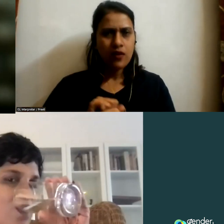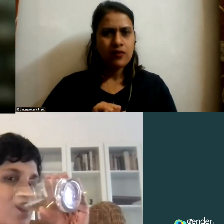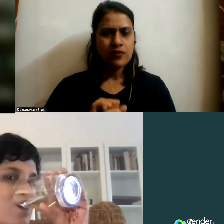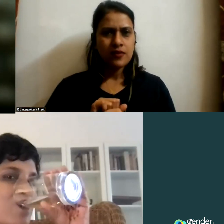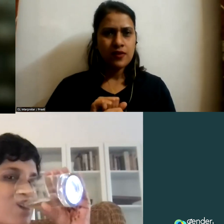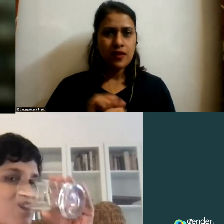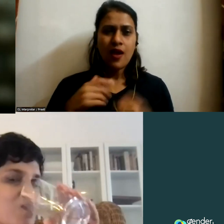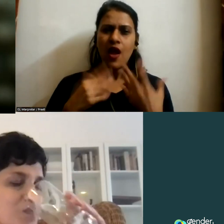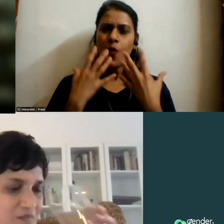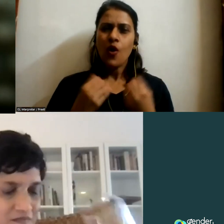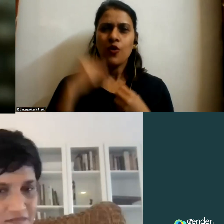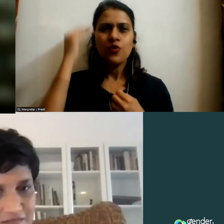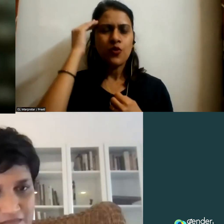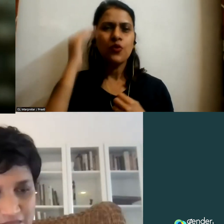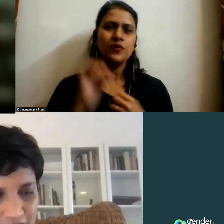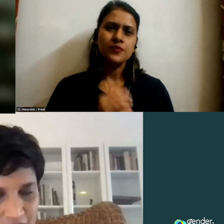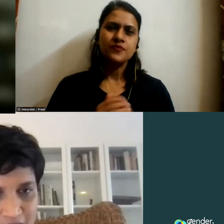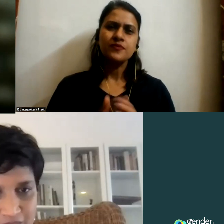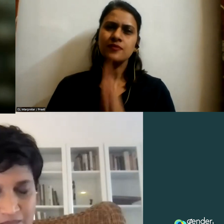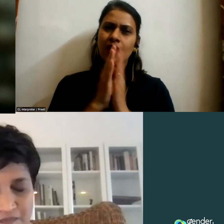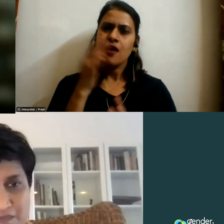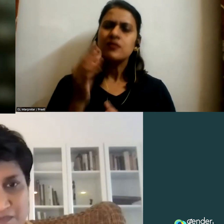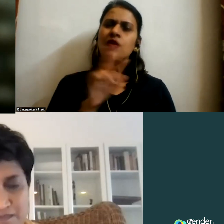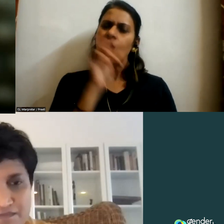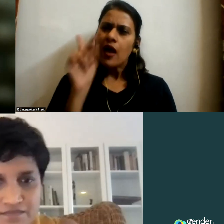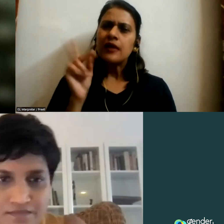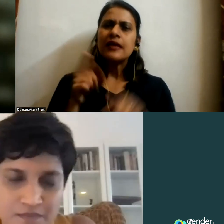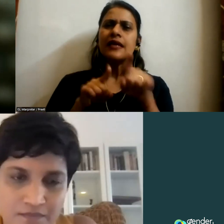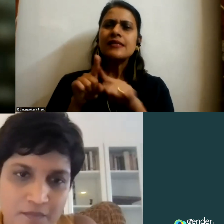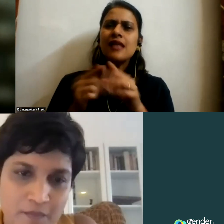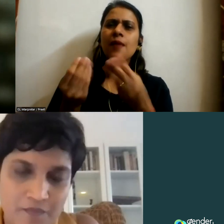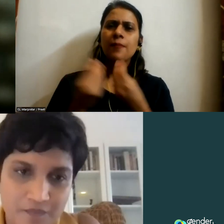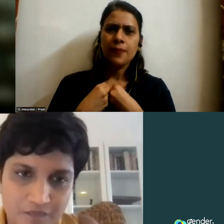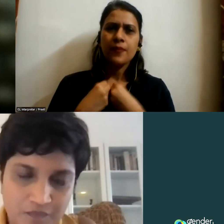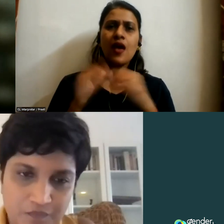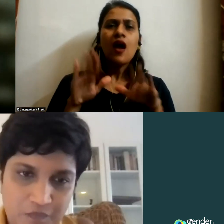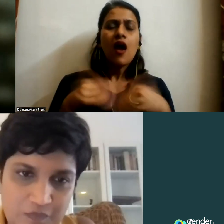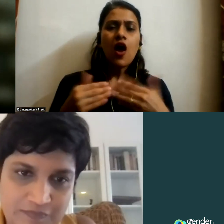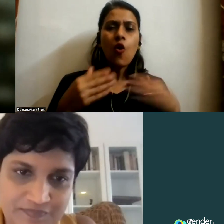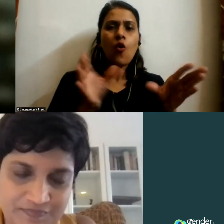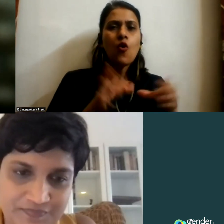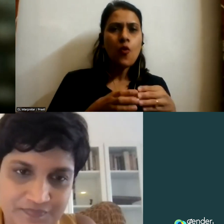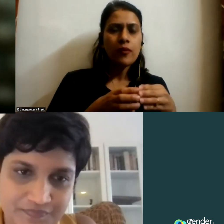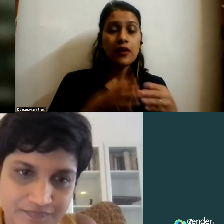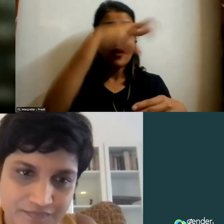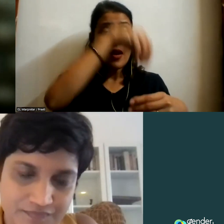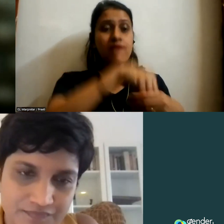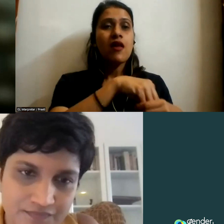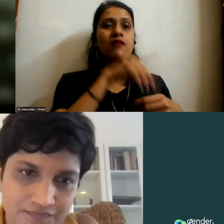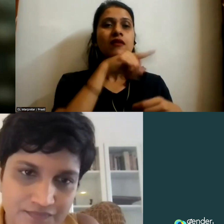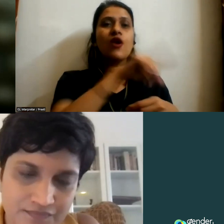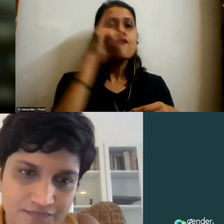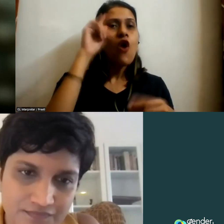I wanted to know if you could give another example of how the community actually gets engaged in the social